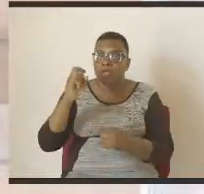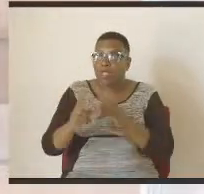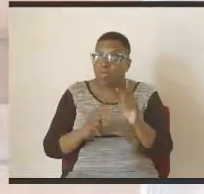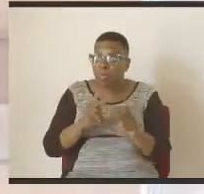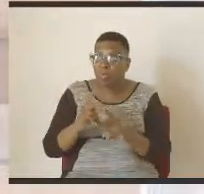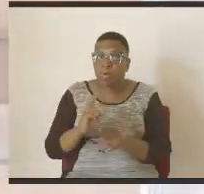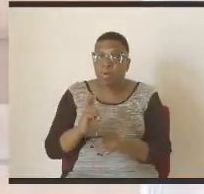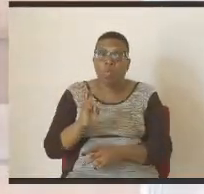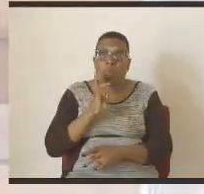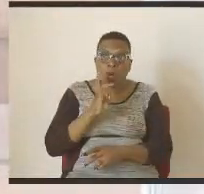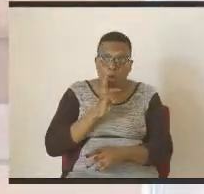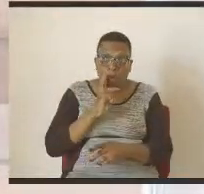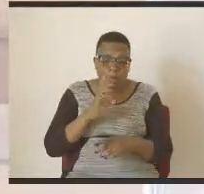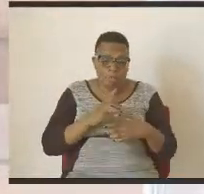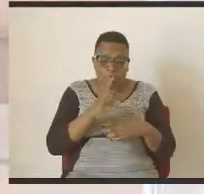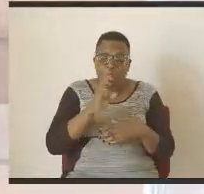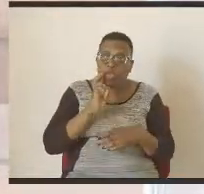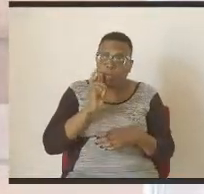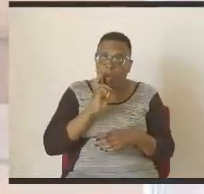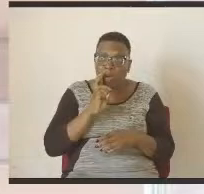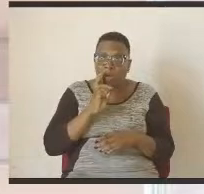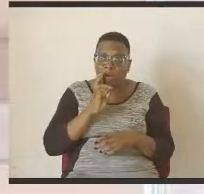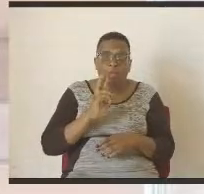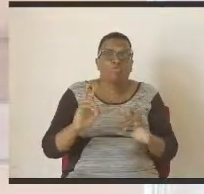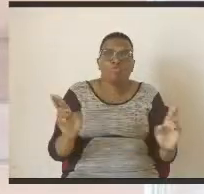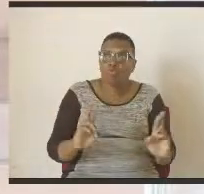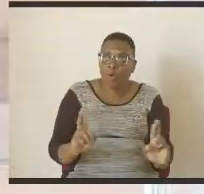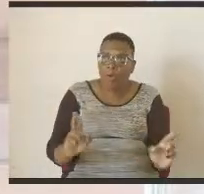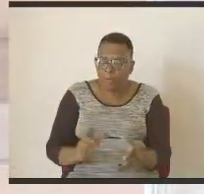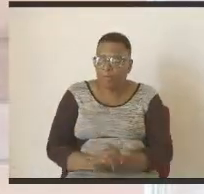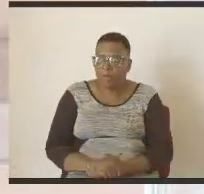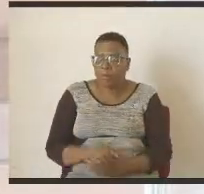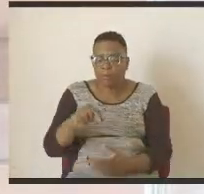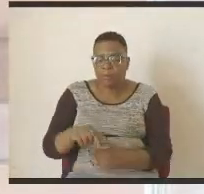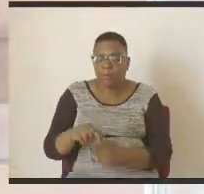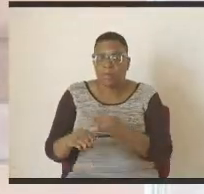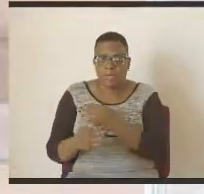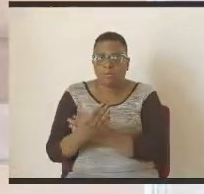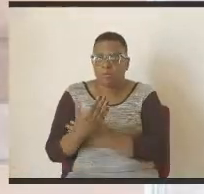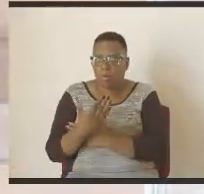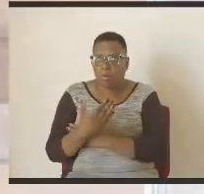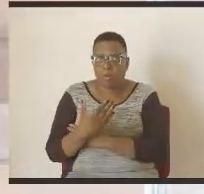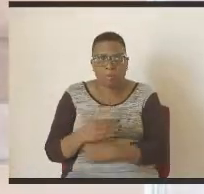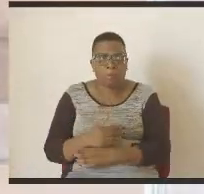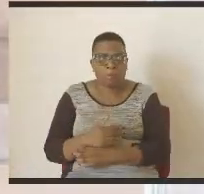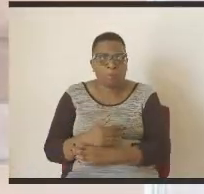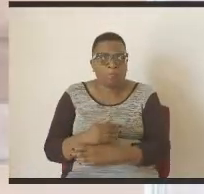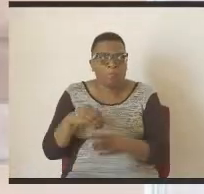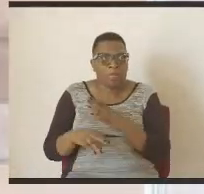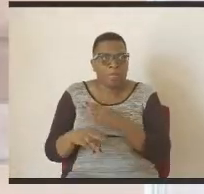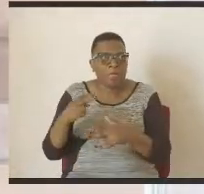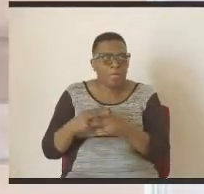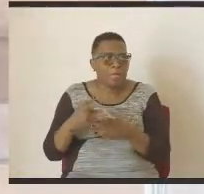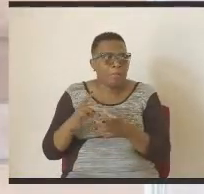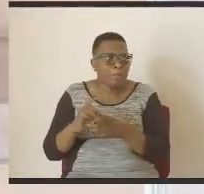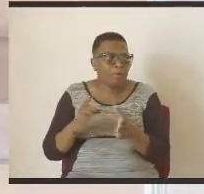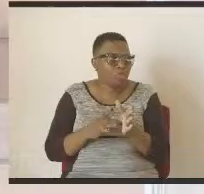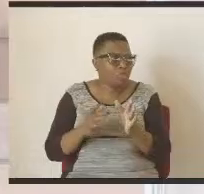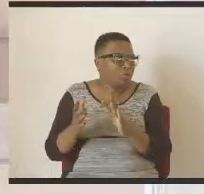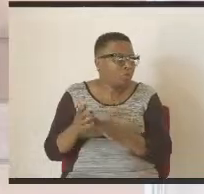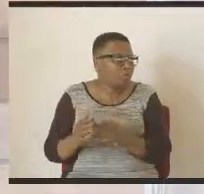water is being stirred up this morning in the name of Jesus.